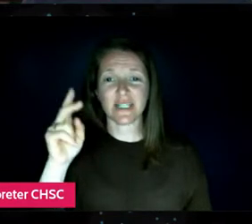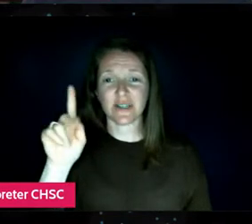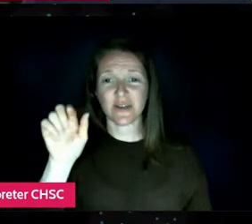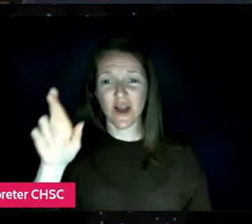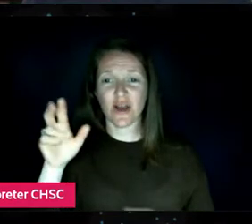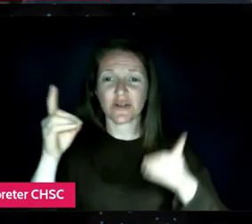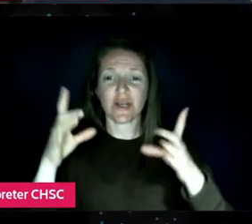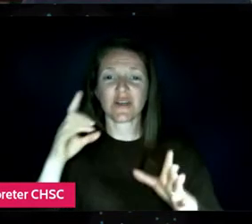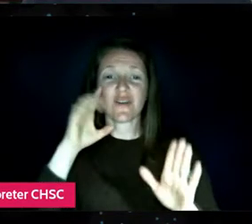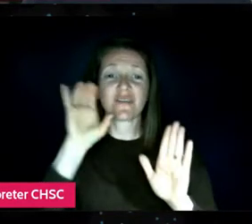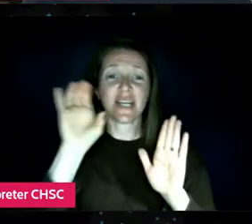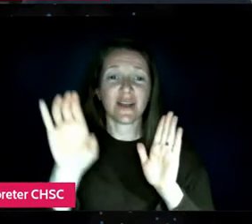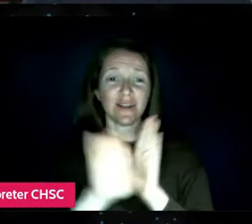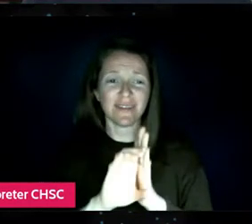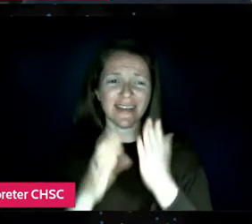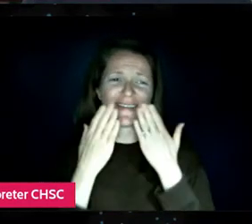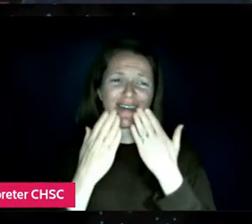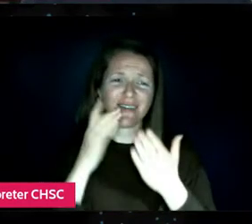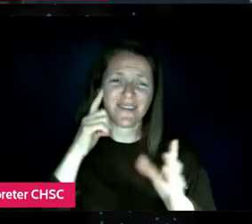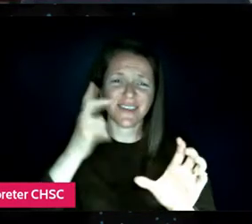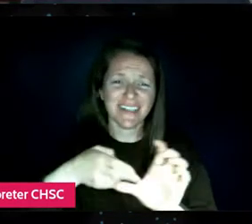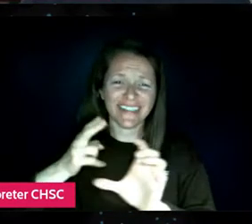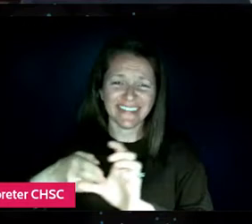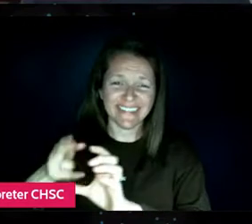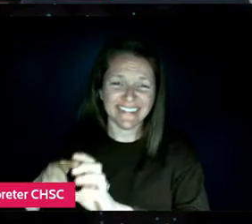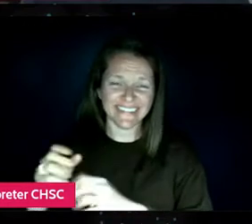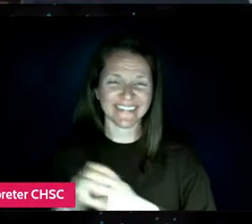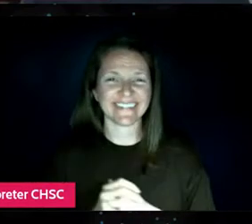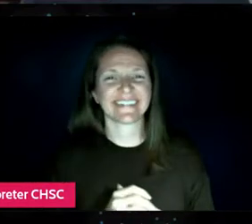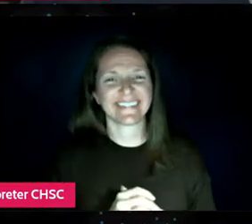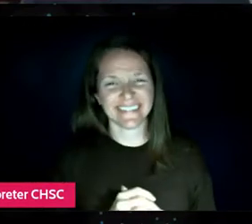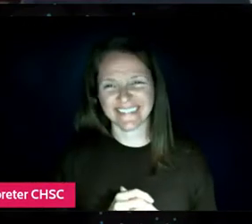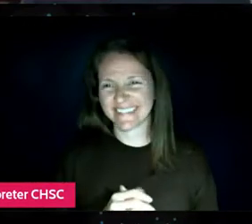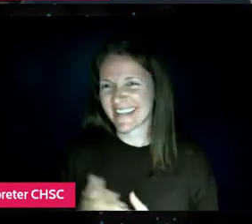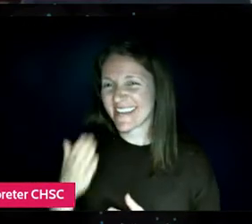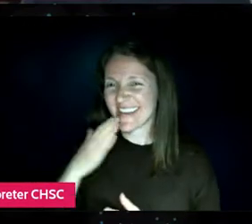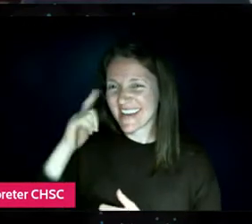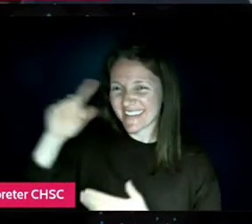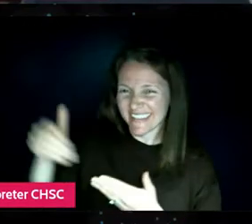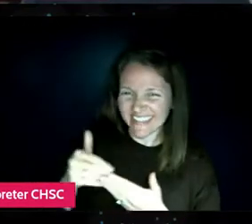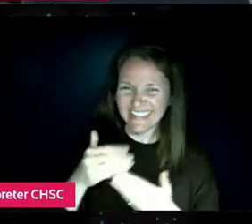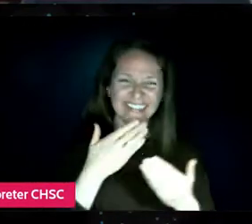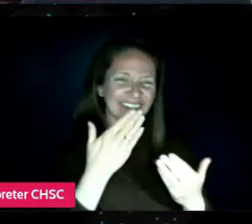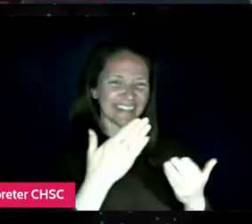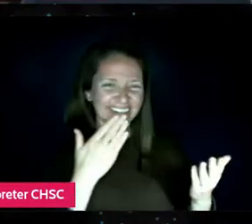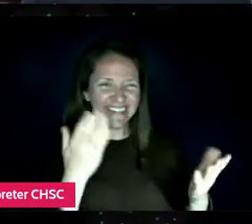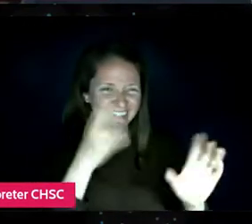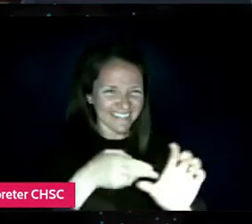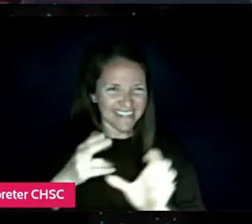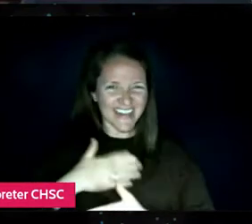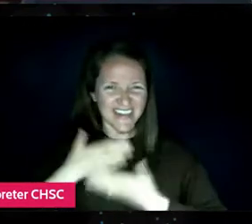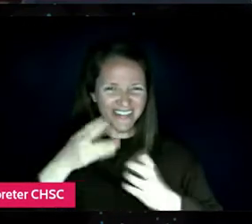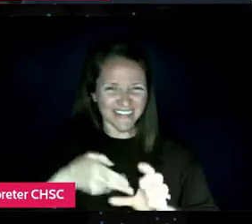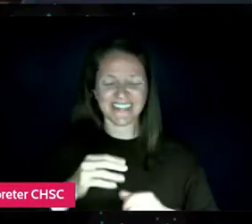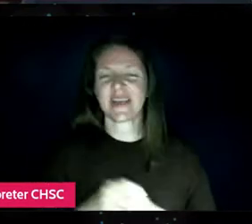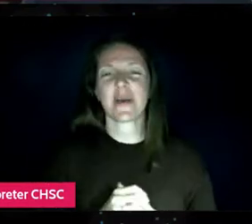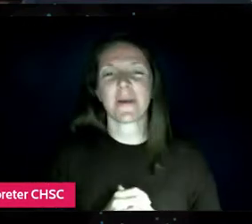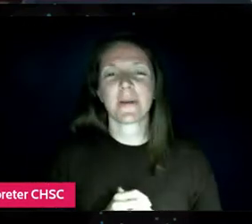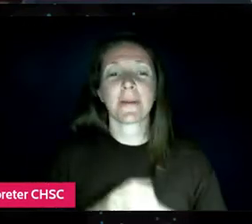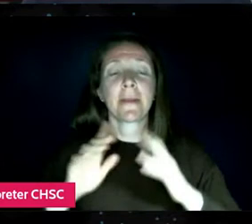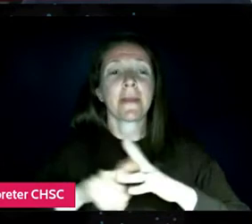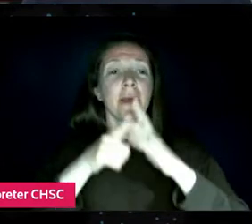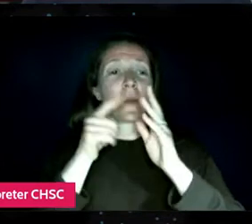photography. Thank you all for being with us. Thank you so much. Yeah. Thank you for having us. Yeah. I want to start with you,